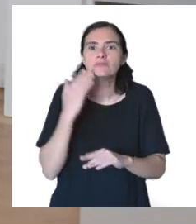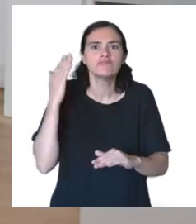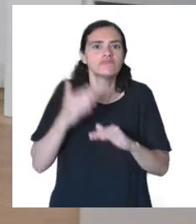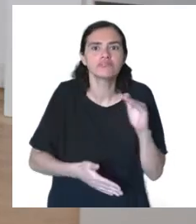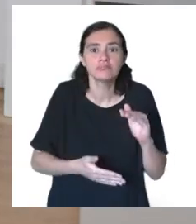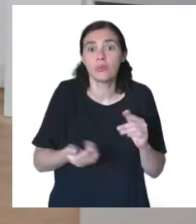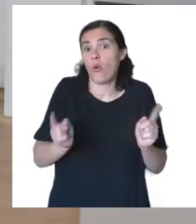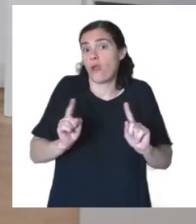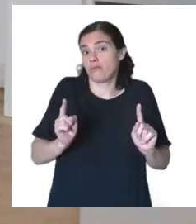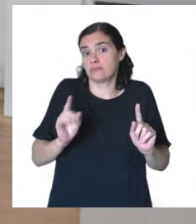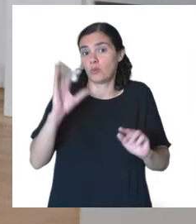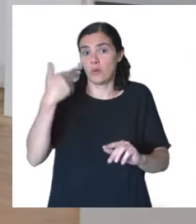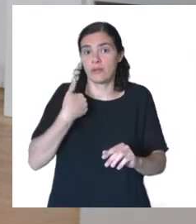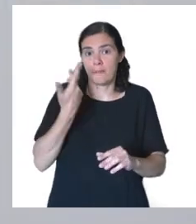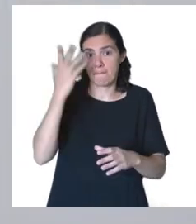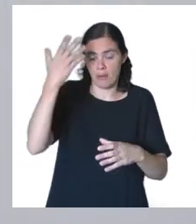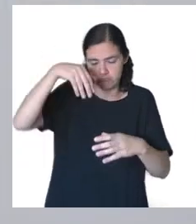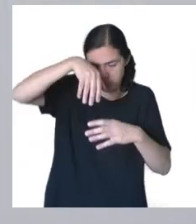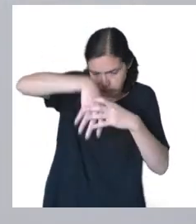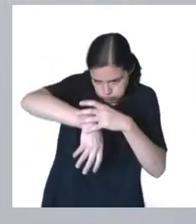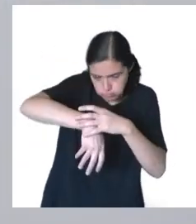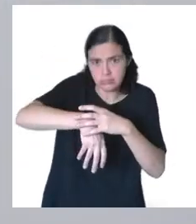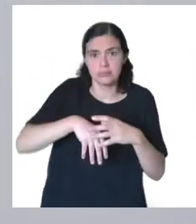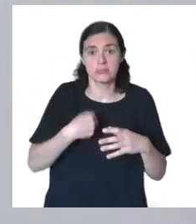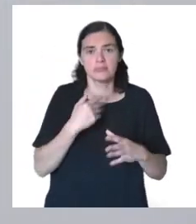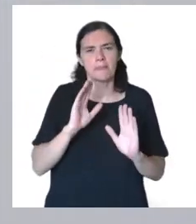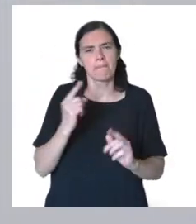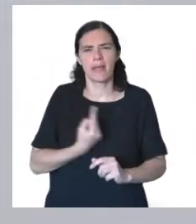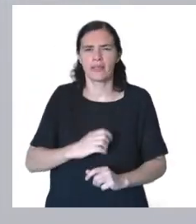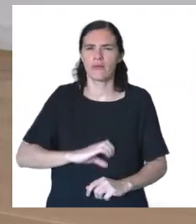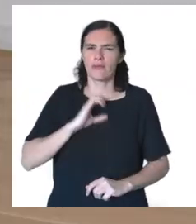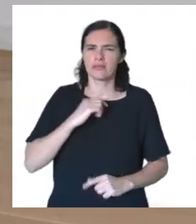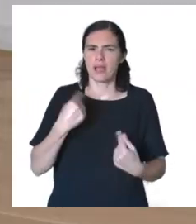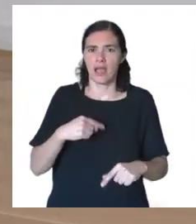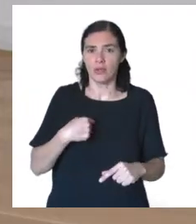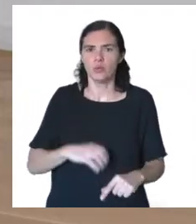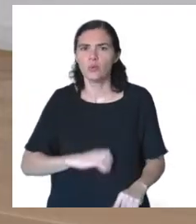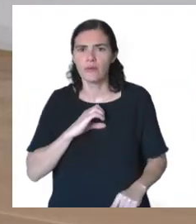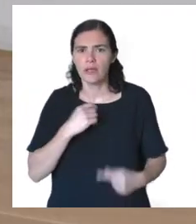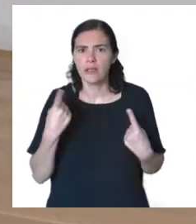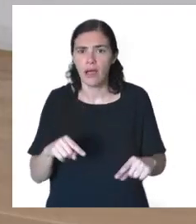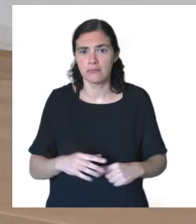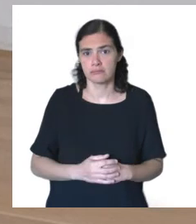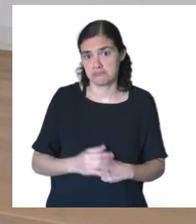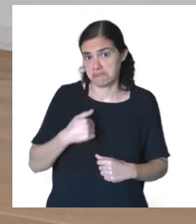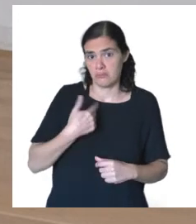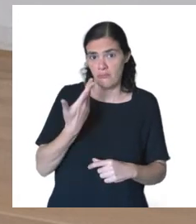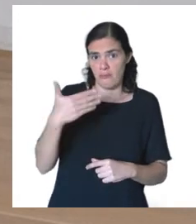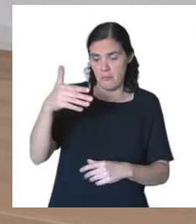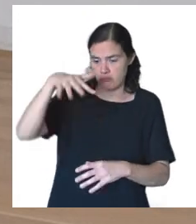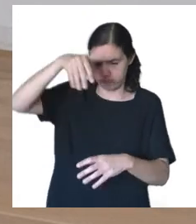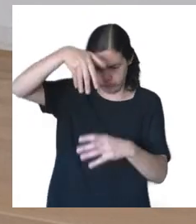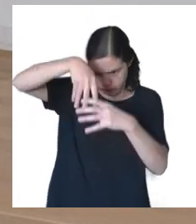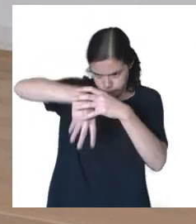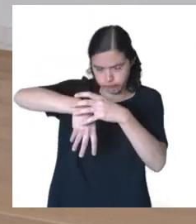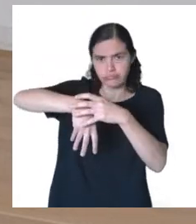something will happen or not when I put my hand in this box. You have to trust. So I trust her. I'm